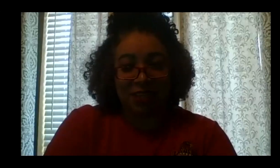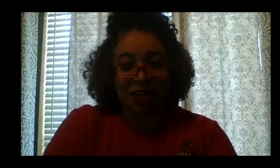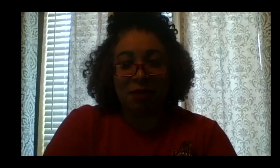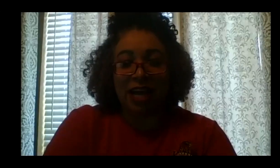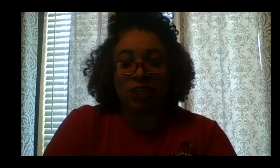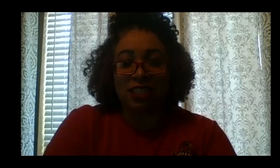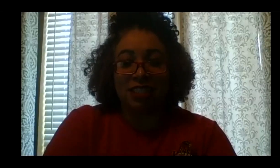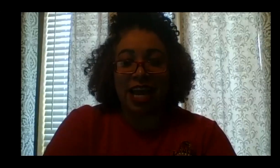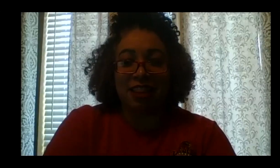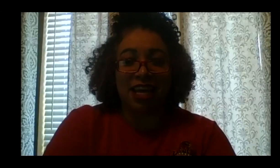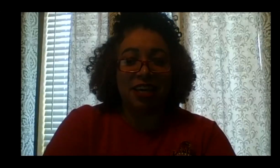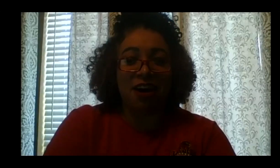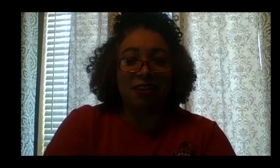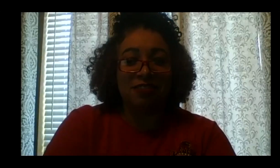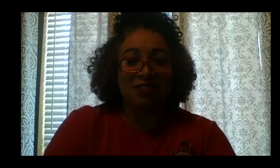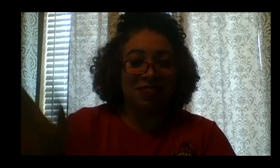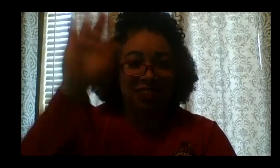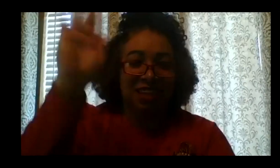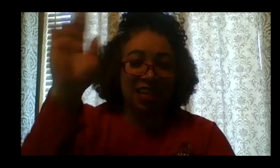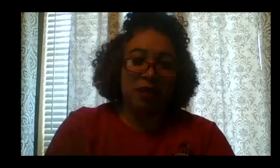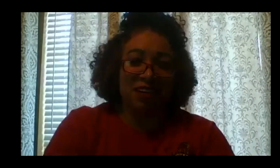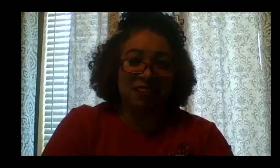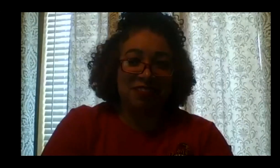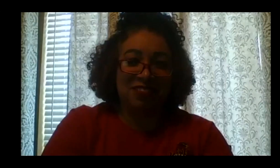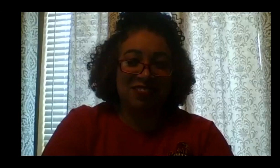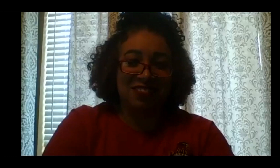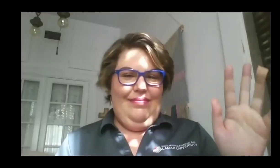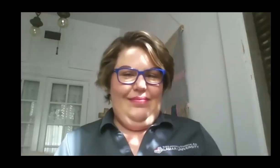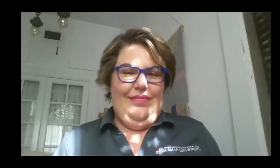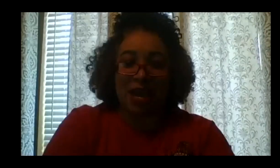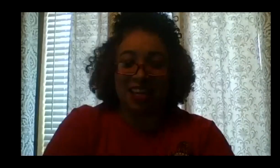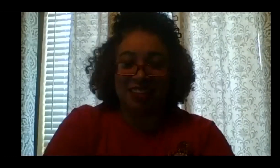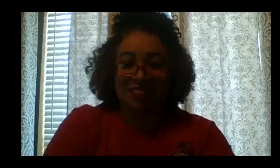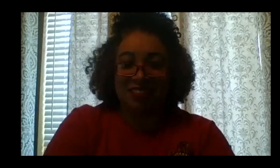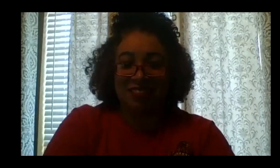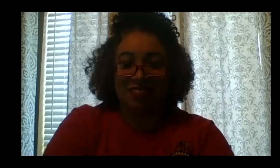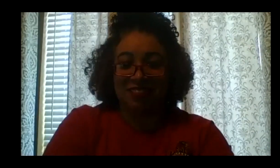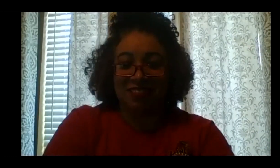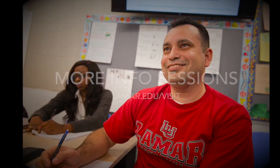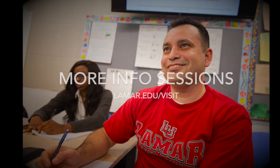email address in the chat. Thank y'all. Thanks, Bethany. Mm-hmm. Bye.